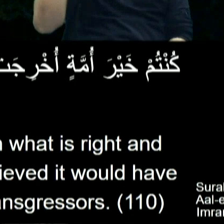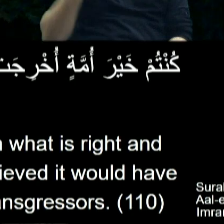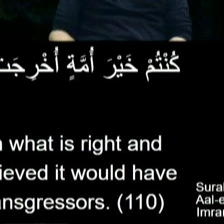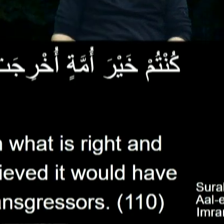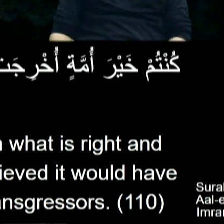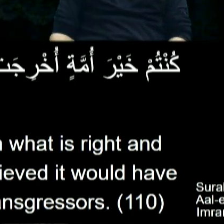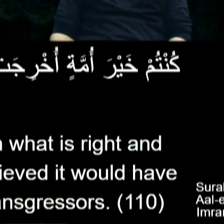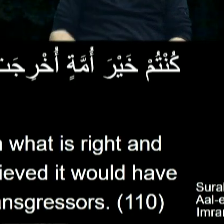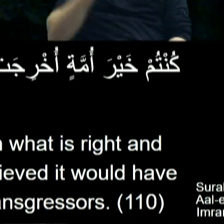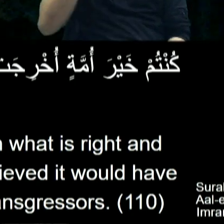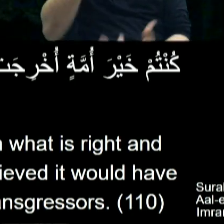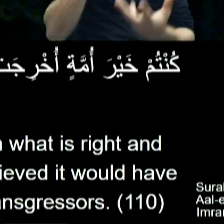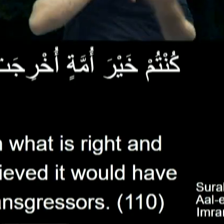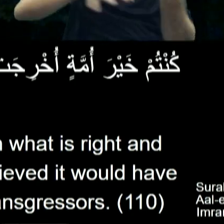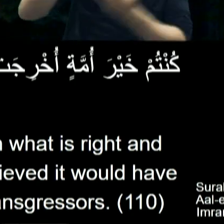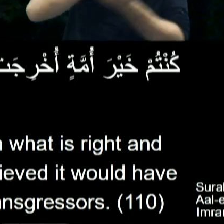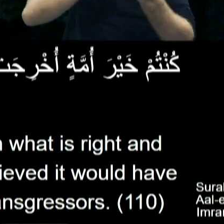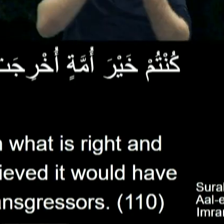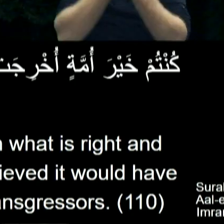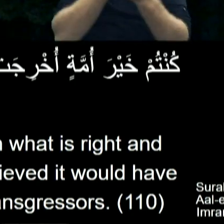there.